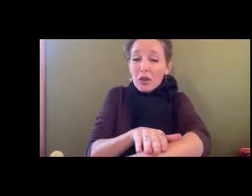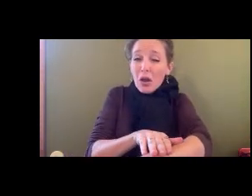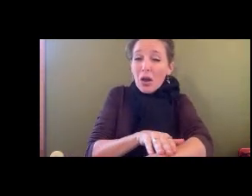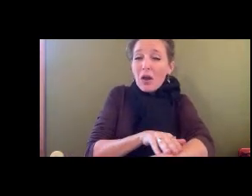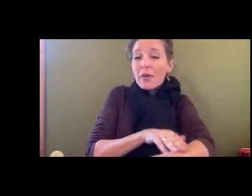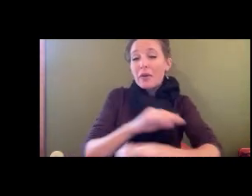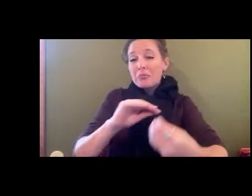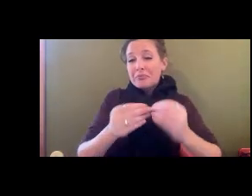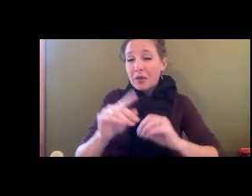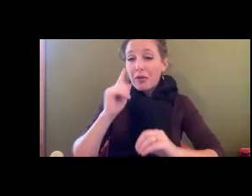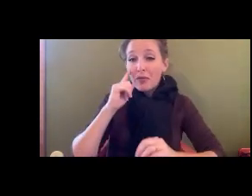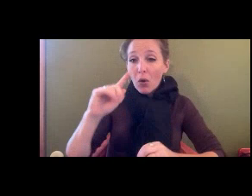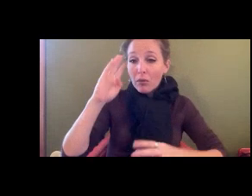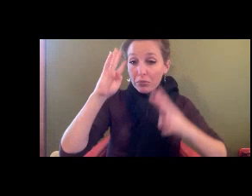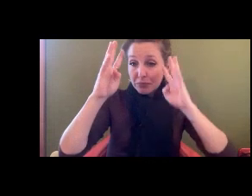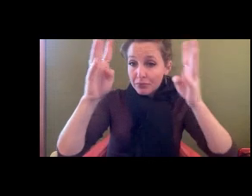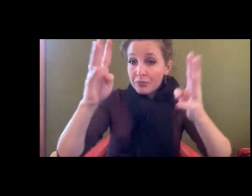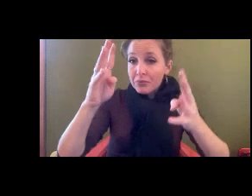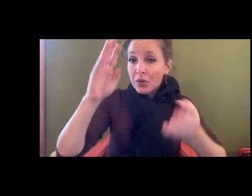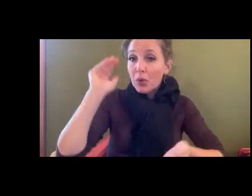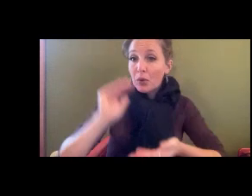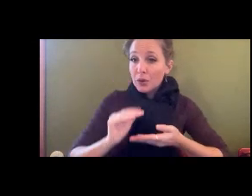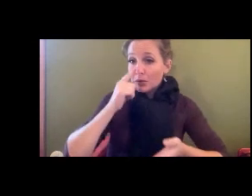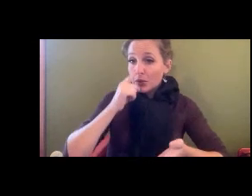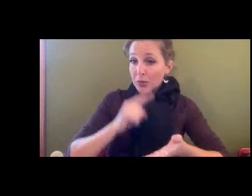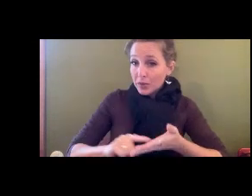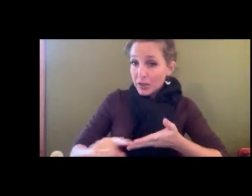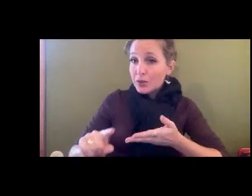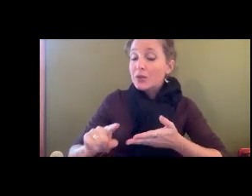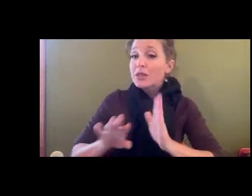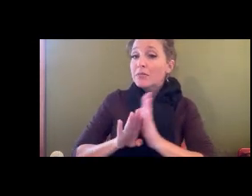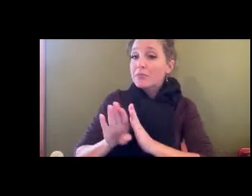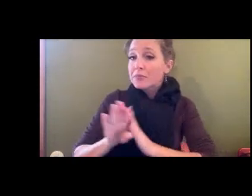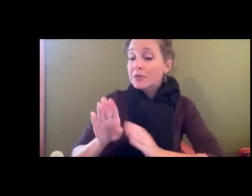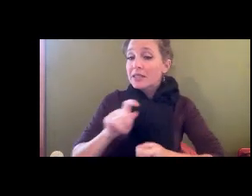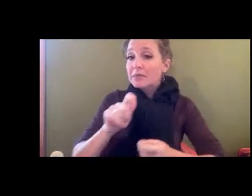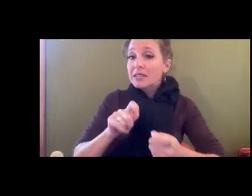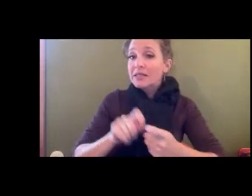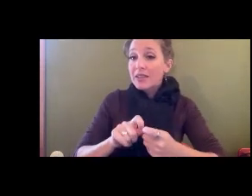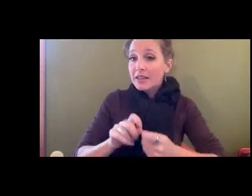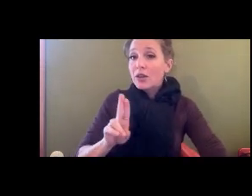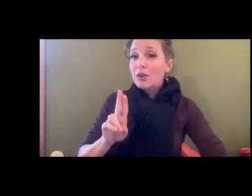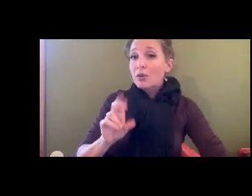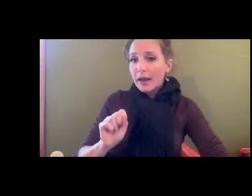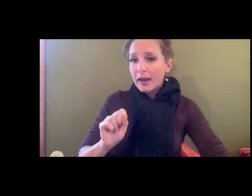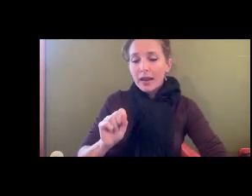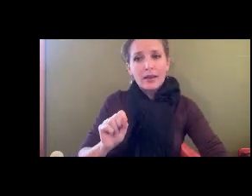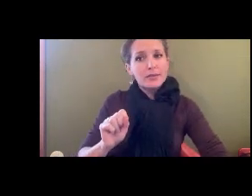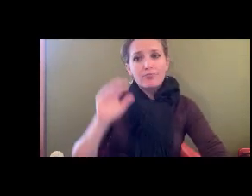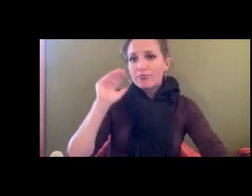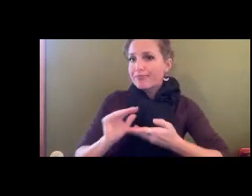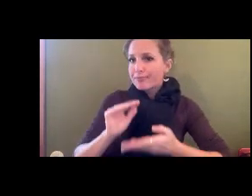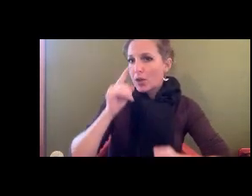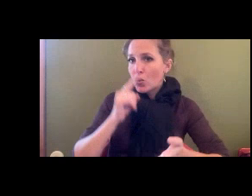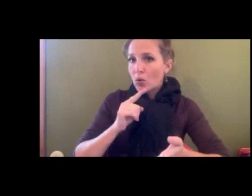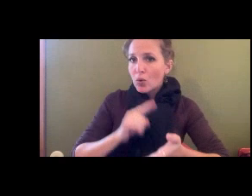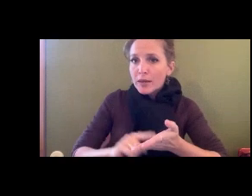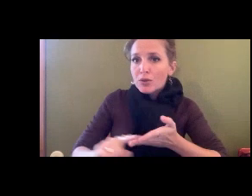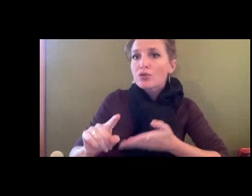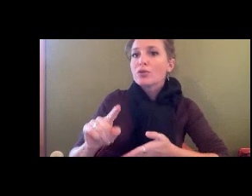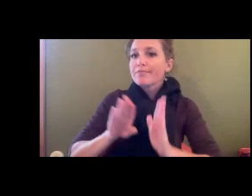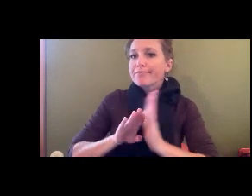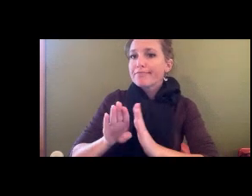and reduced research and development. And in particular, the US has had declining research and development, whereas